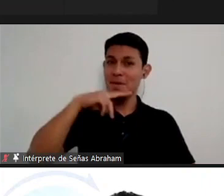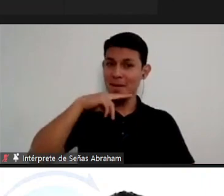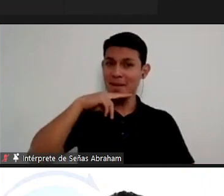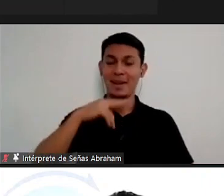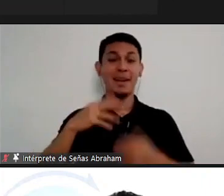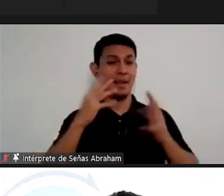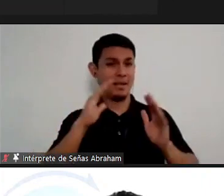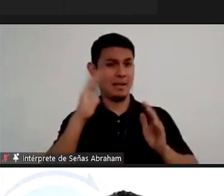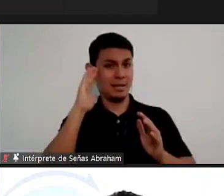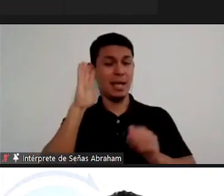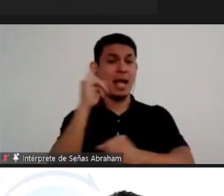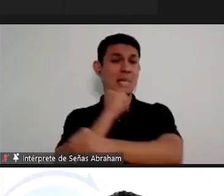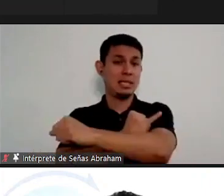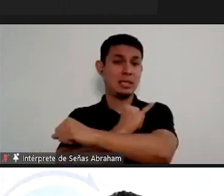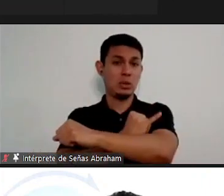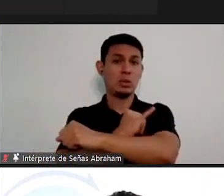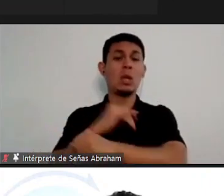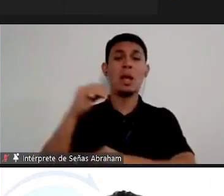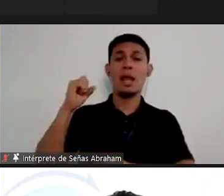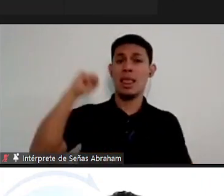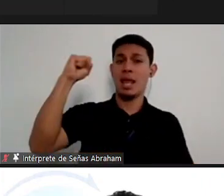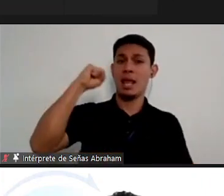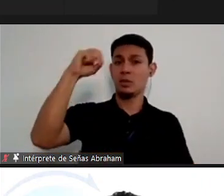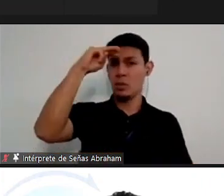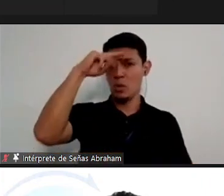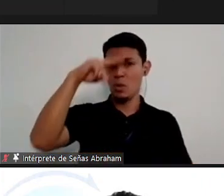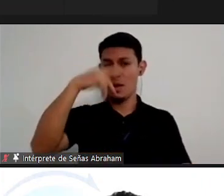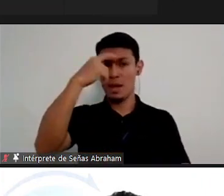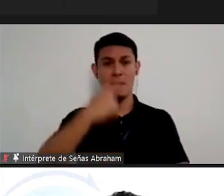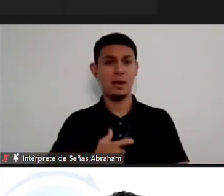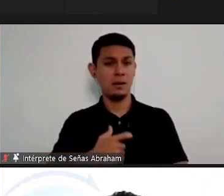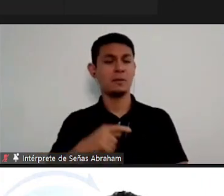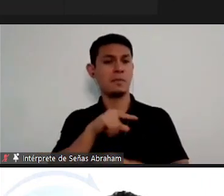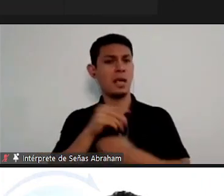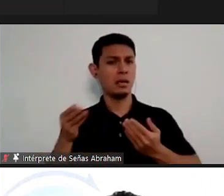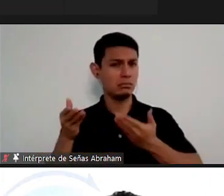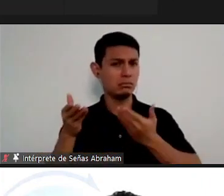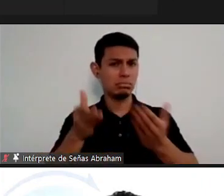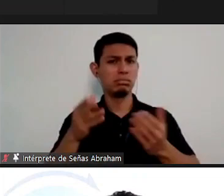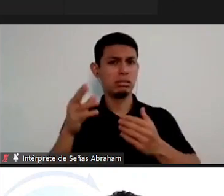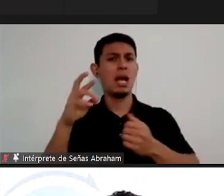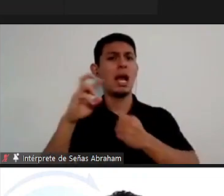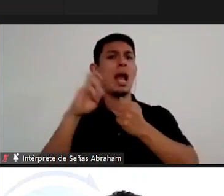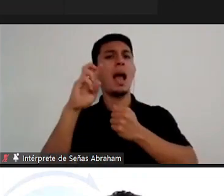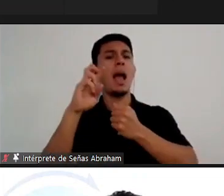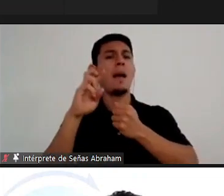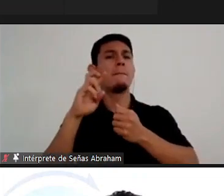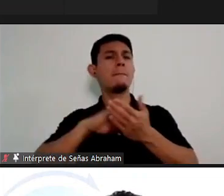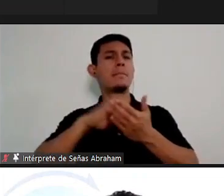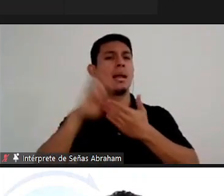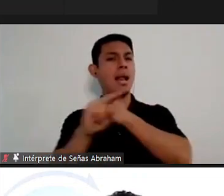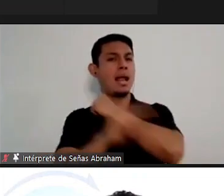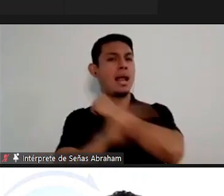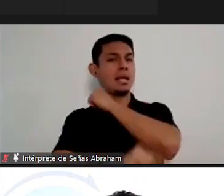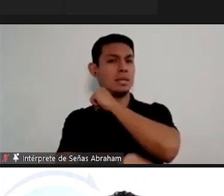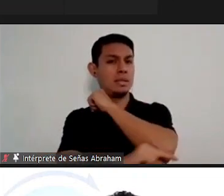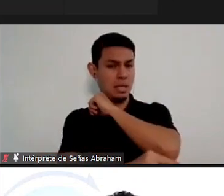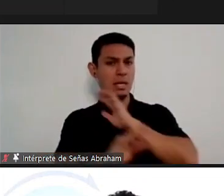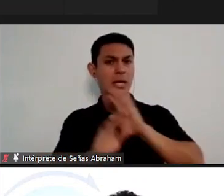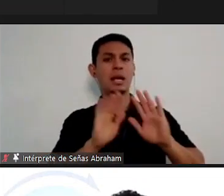business and human rights you might know that the human rights institute and danish